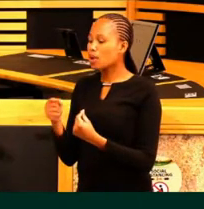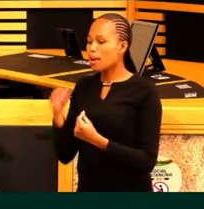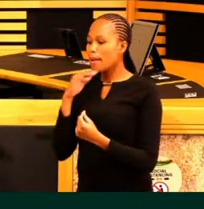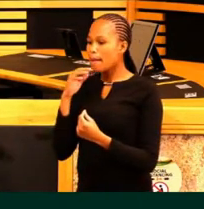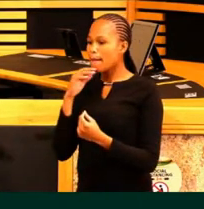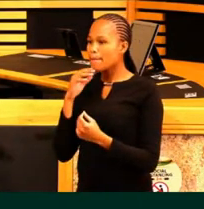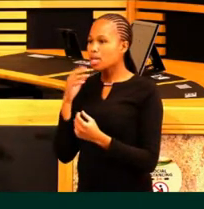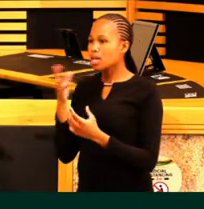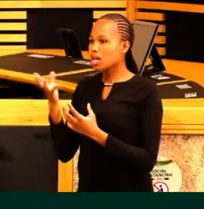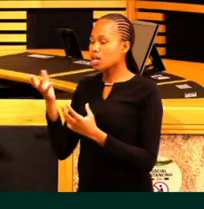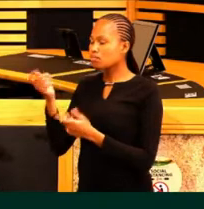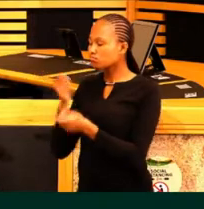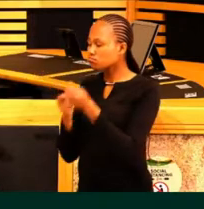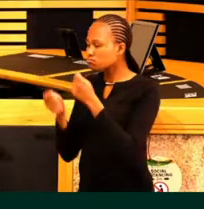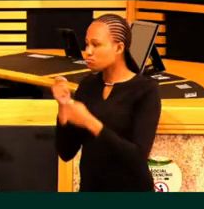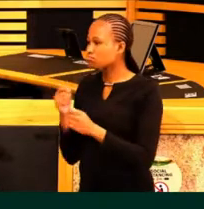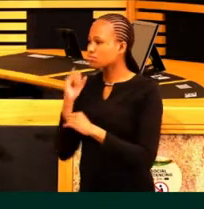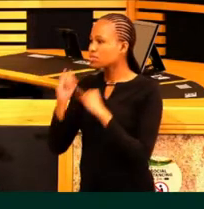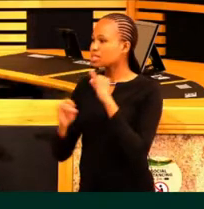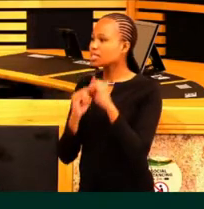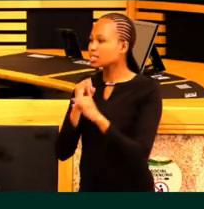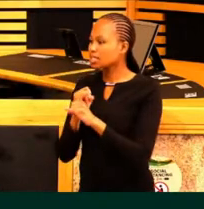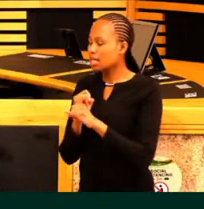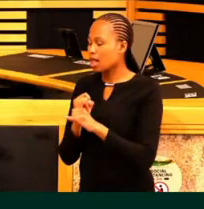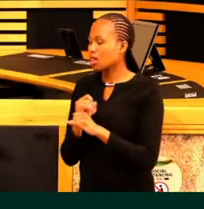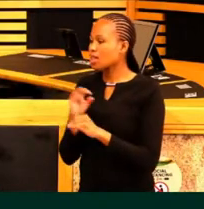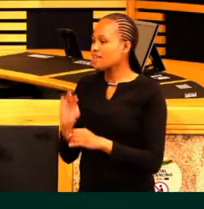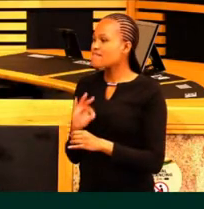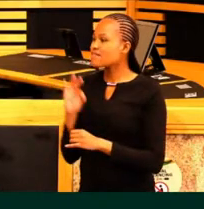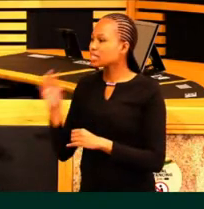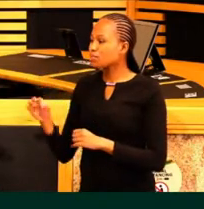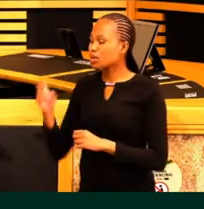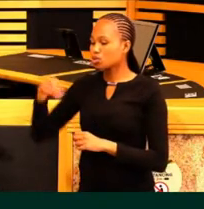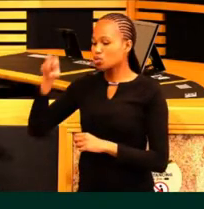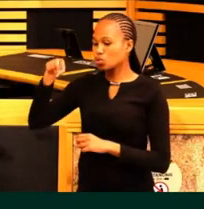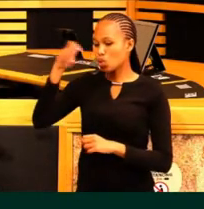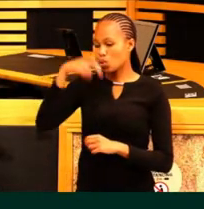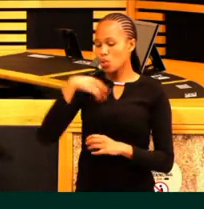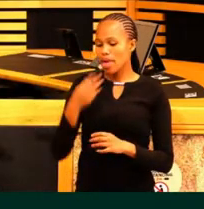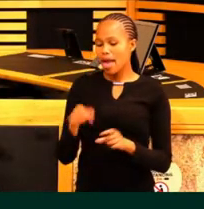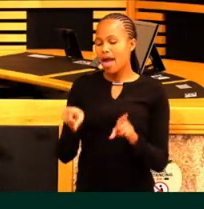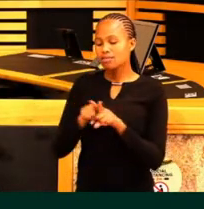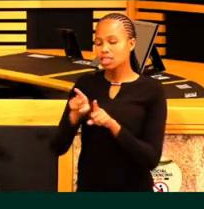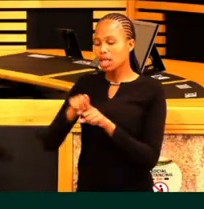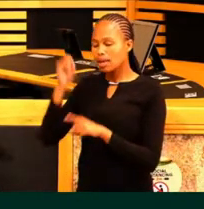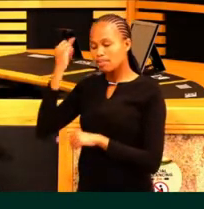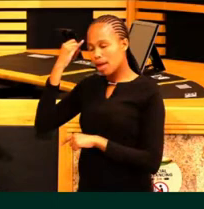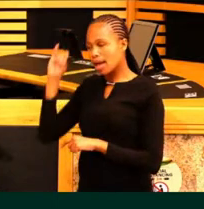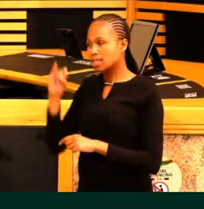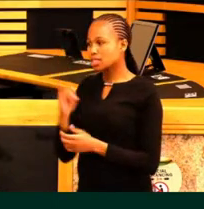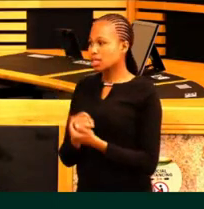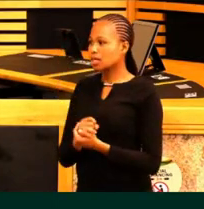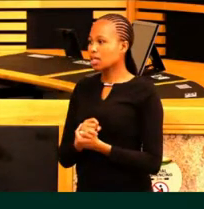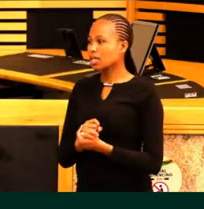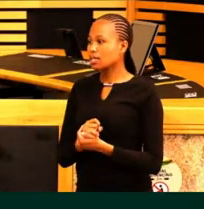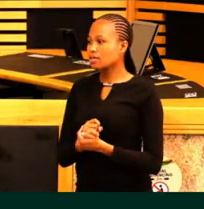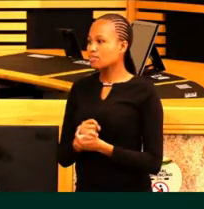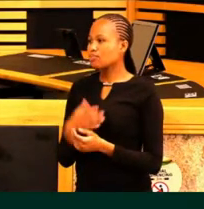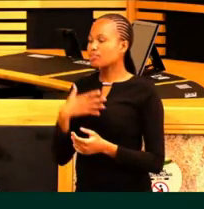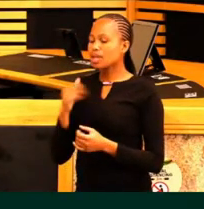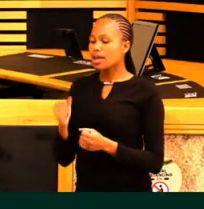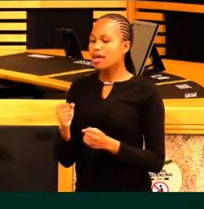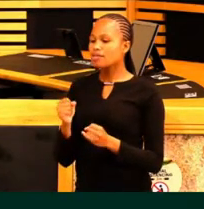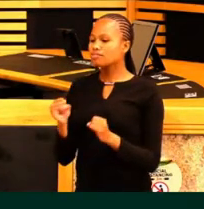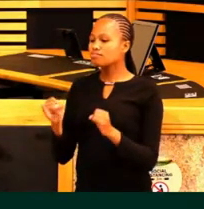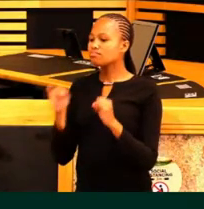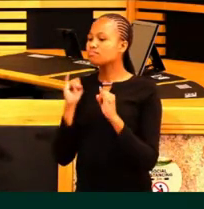International Investment and in tourism we have the same ideas we have a crisis in